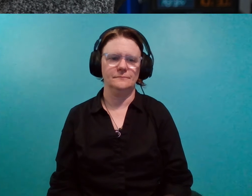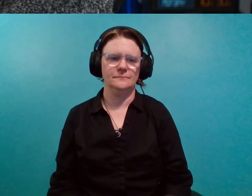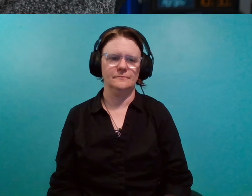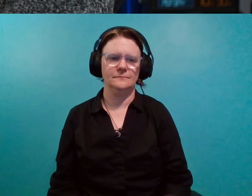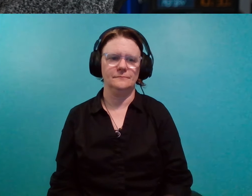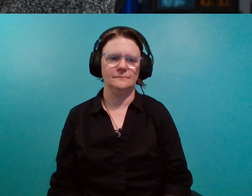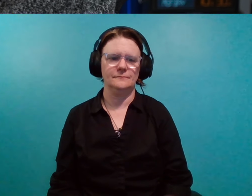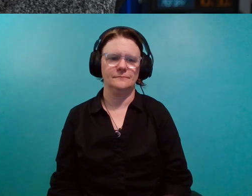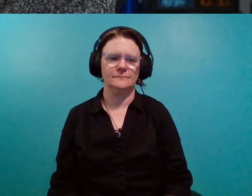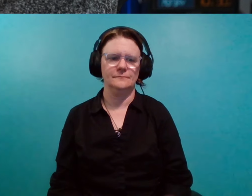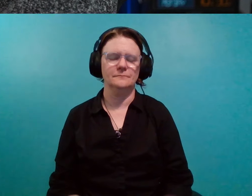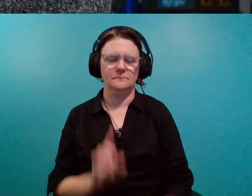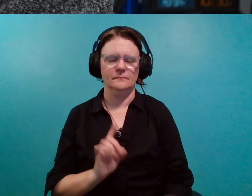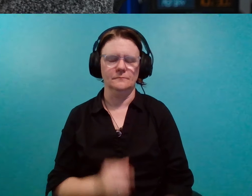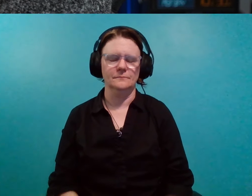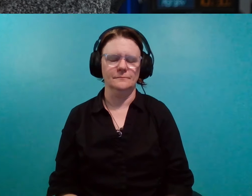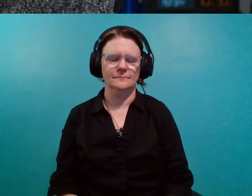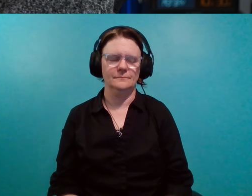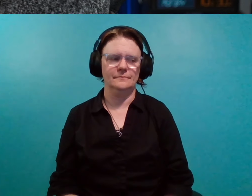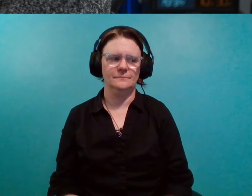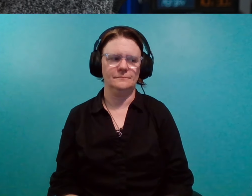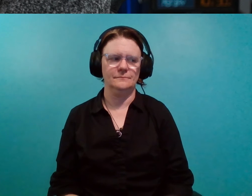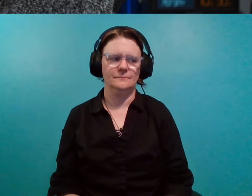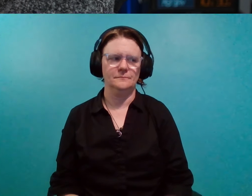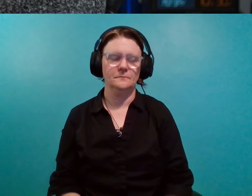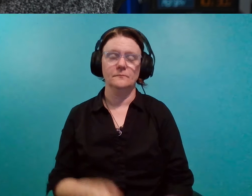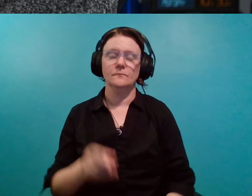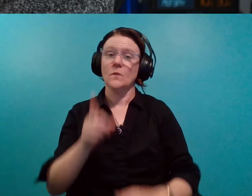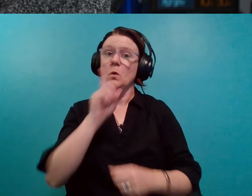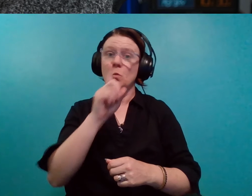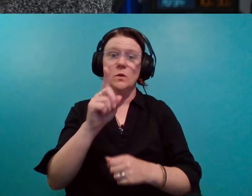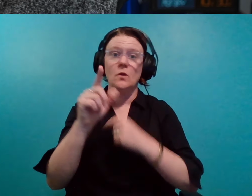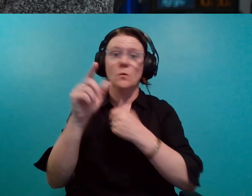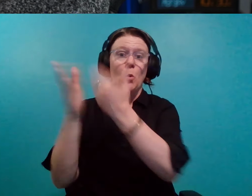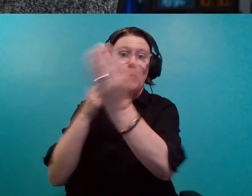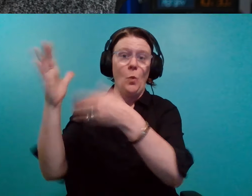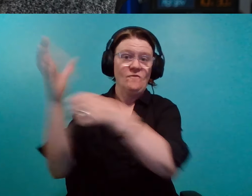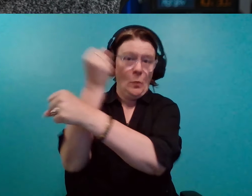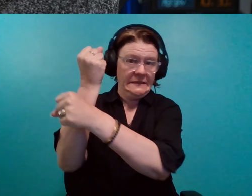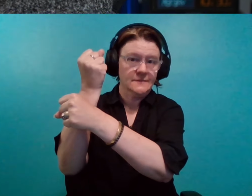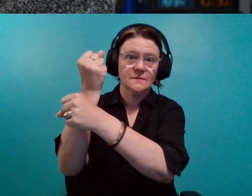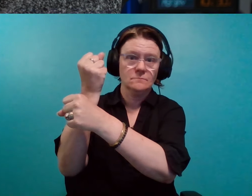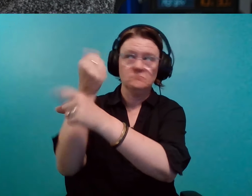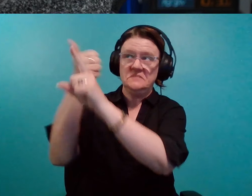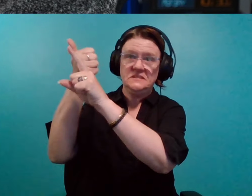needs to realize we are